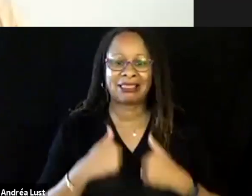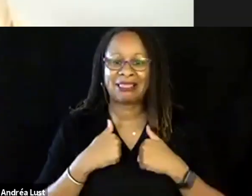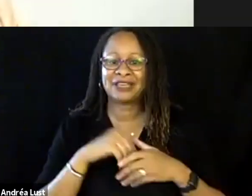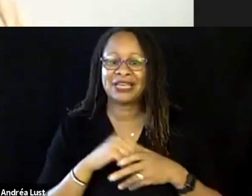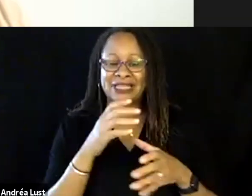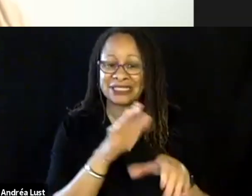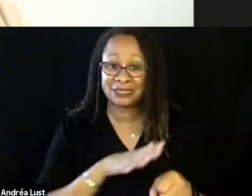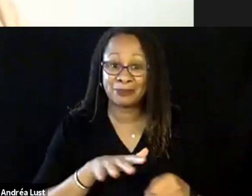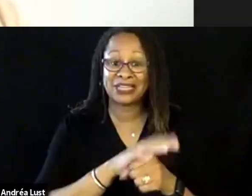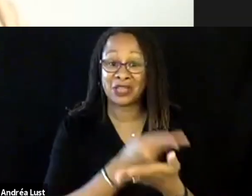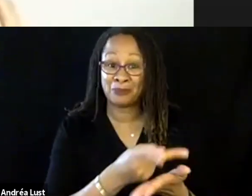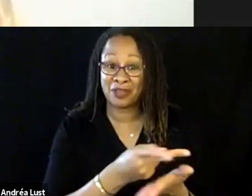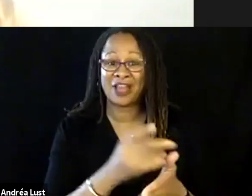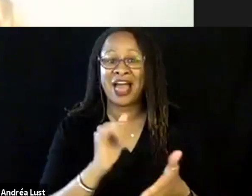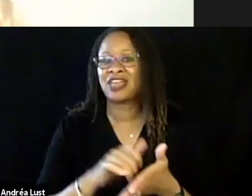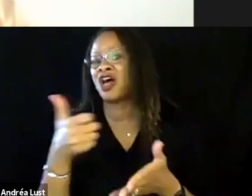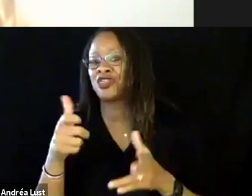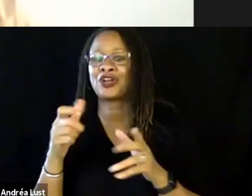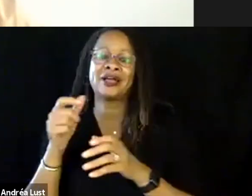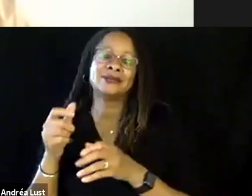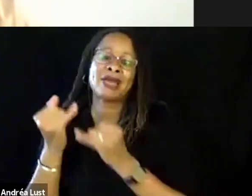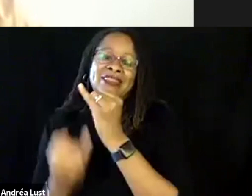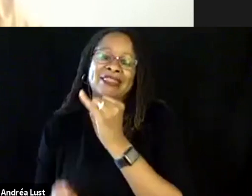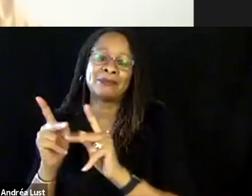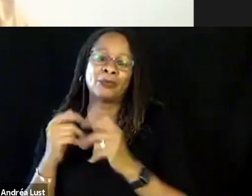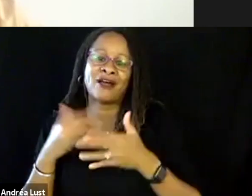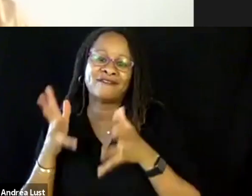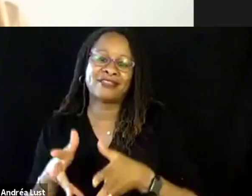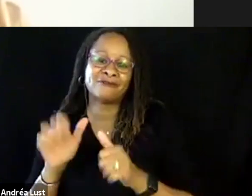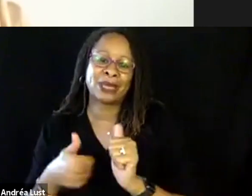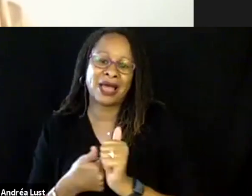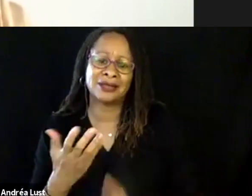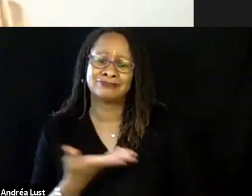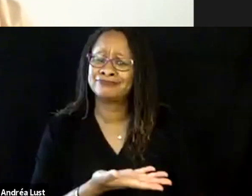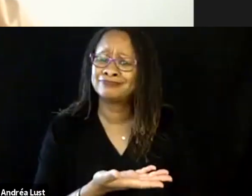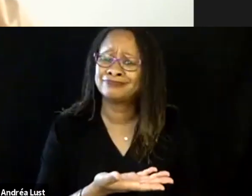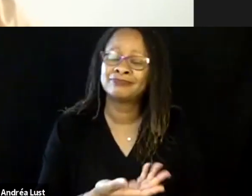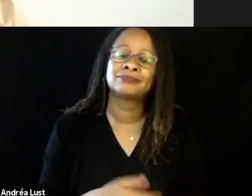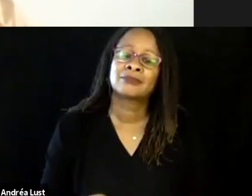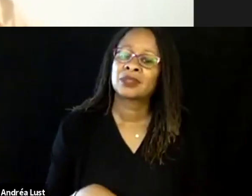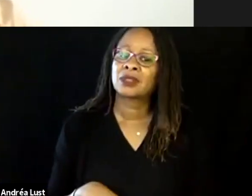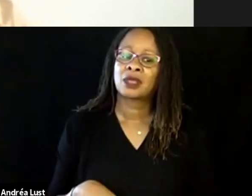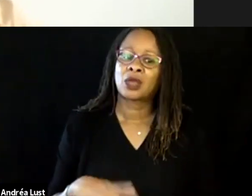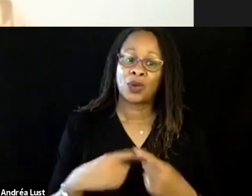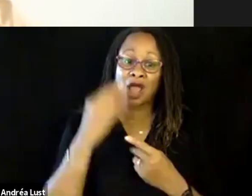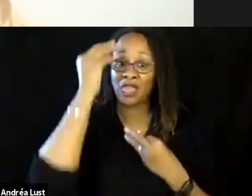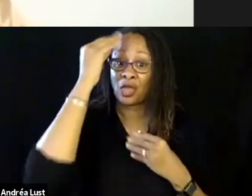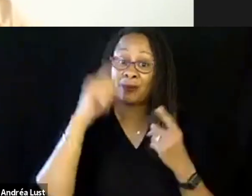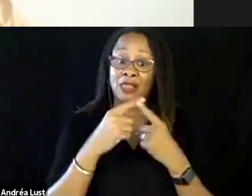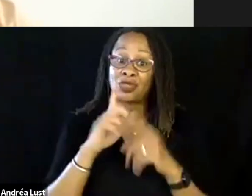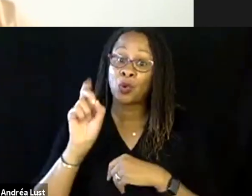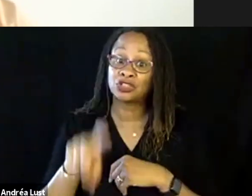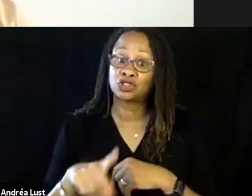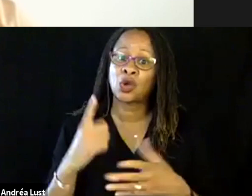failure that thin people have left behind. When I kind of I thought about the question of, you know,